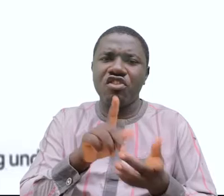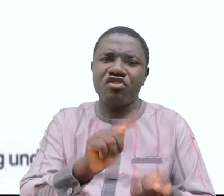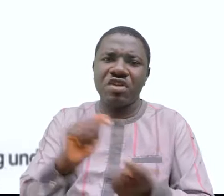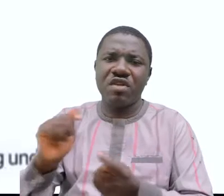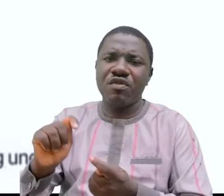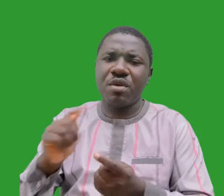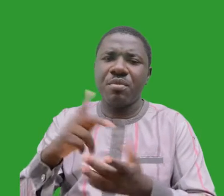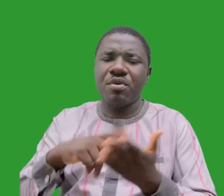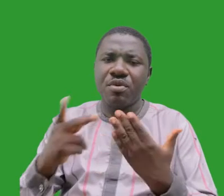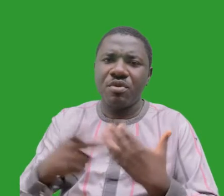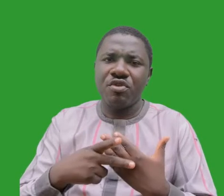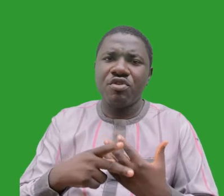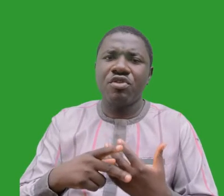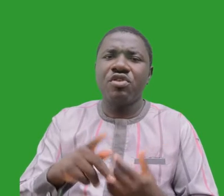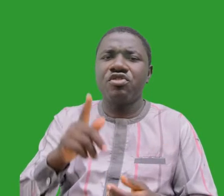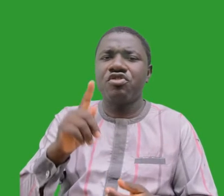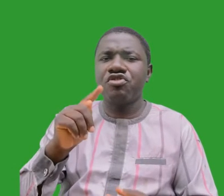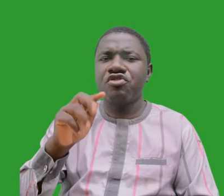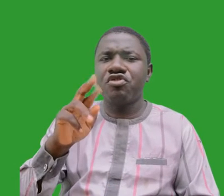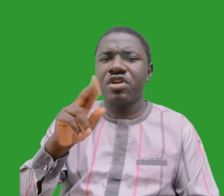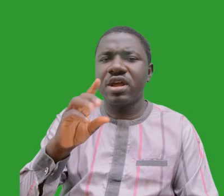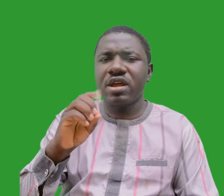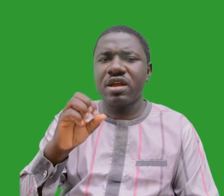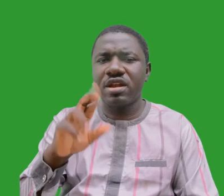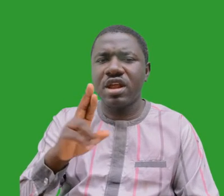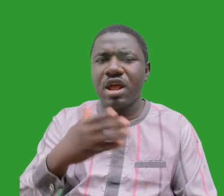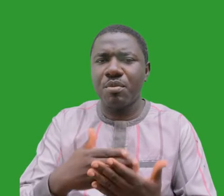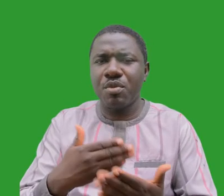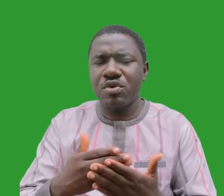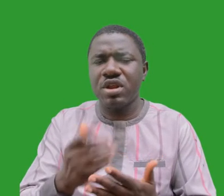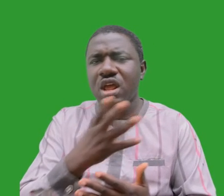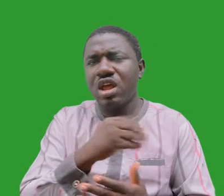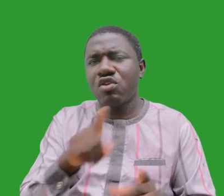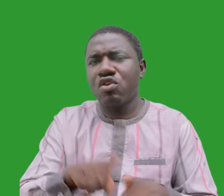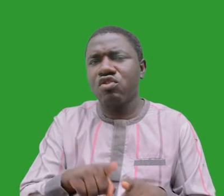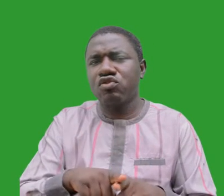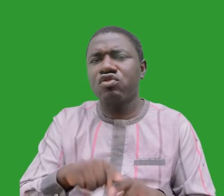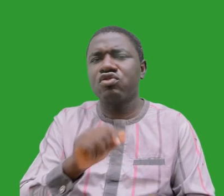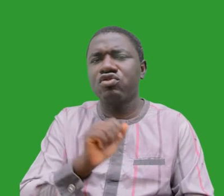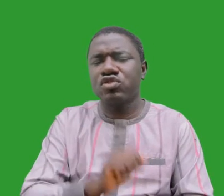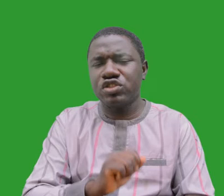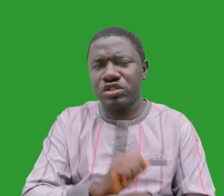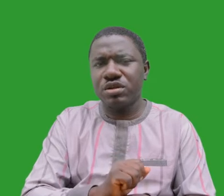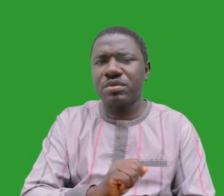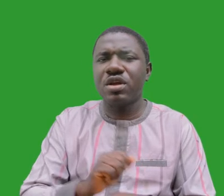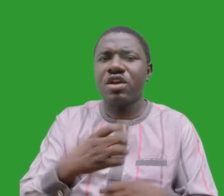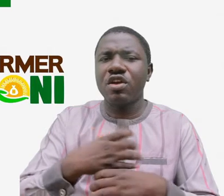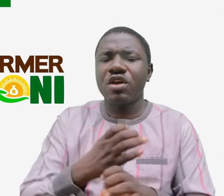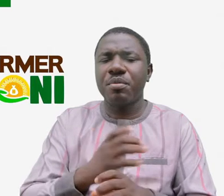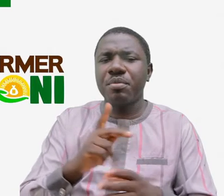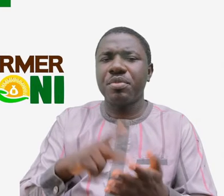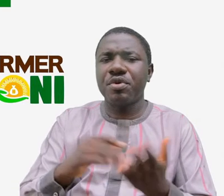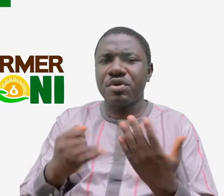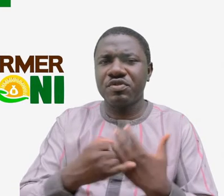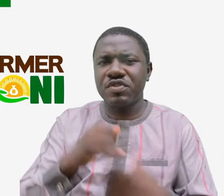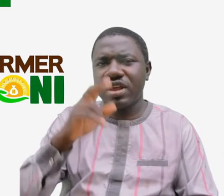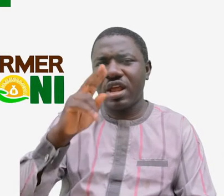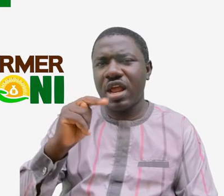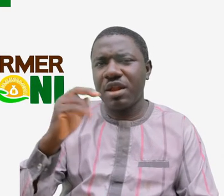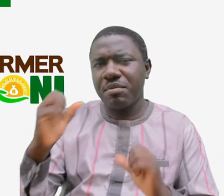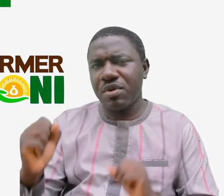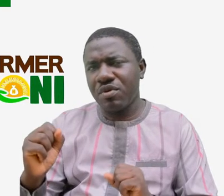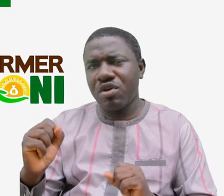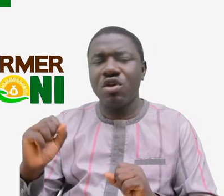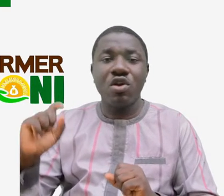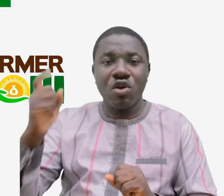Program, Trader Money, and the Graduate Empowerment Scheme and Job Creation Project, NPAR, as well as the